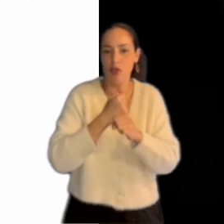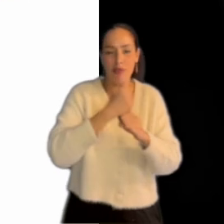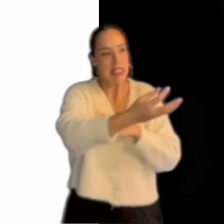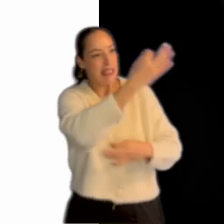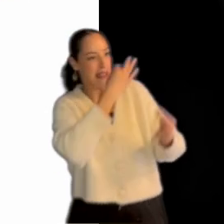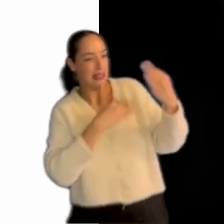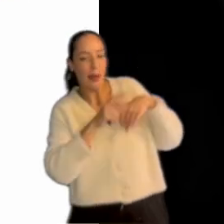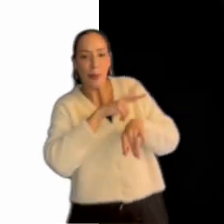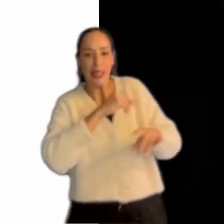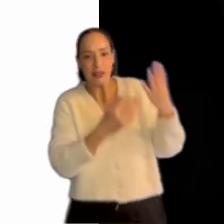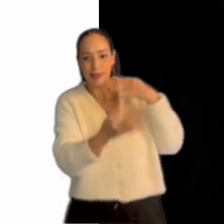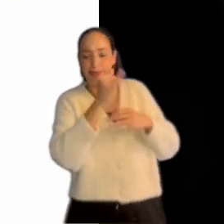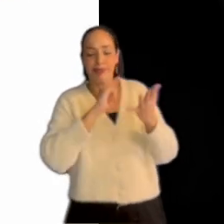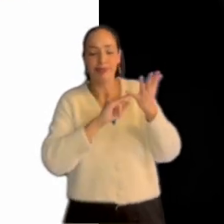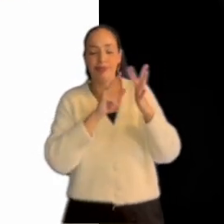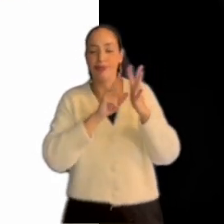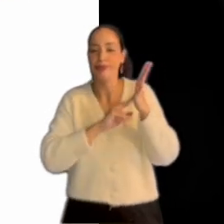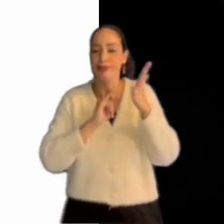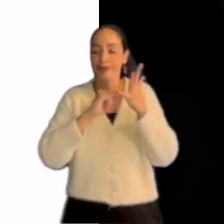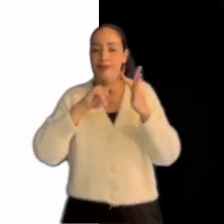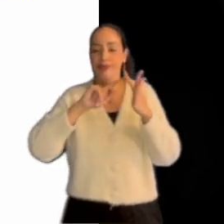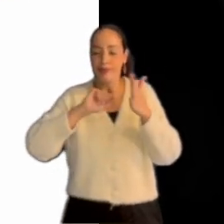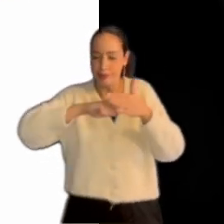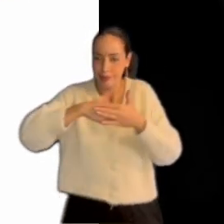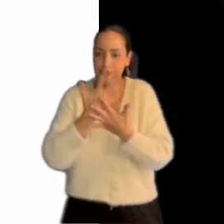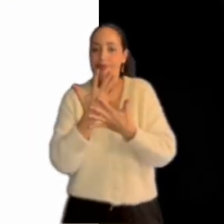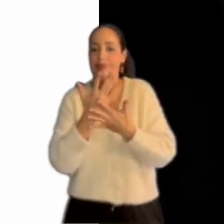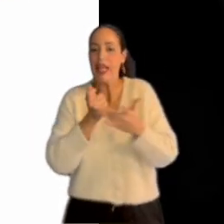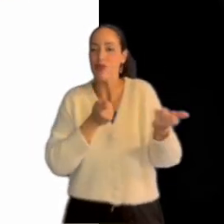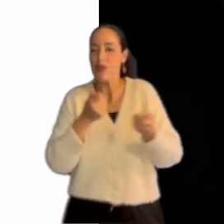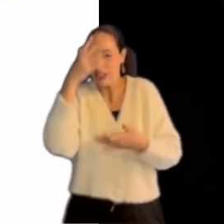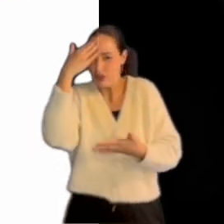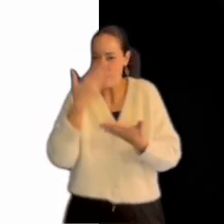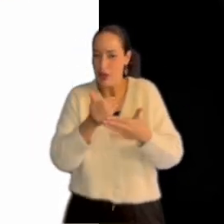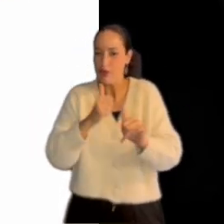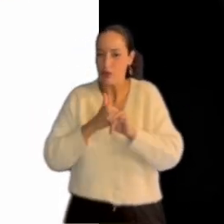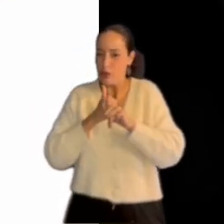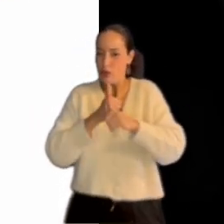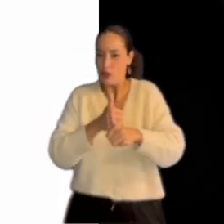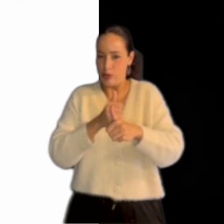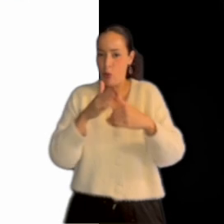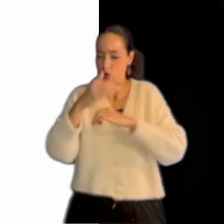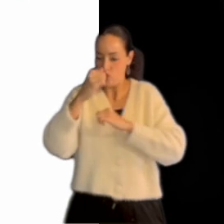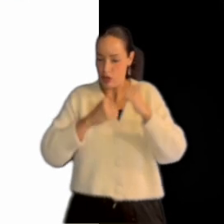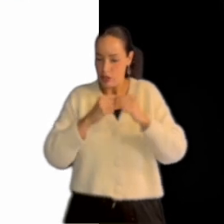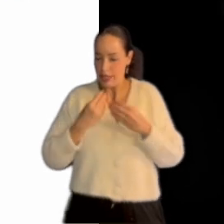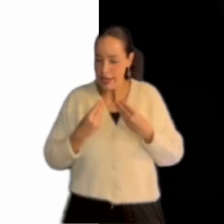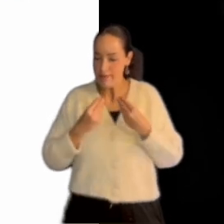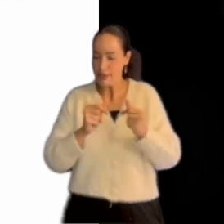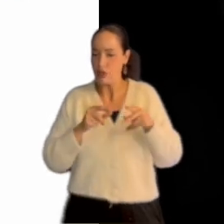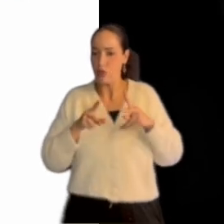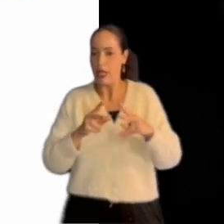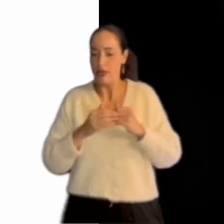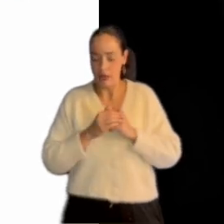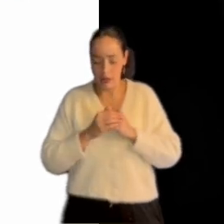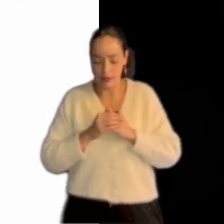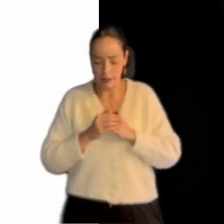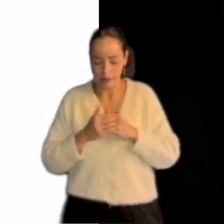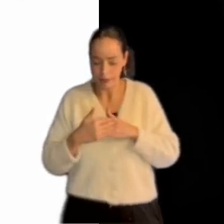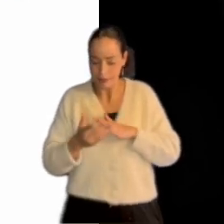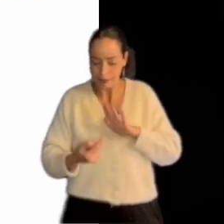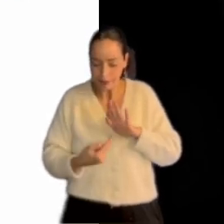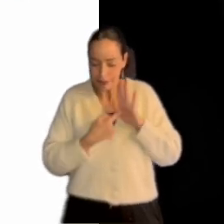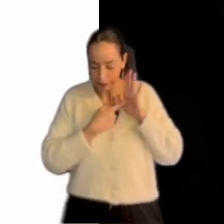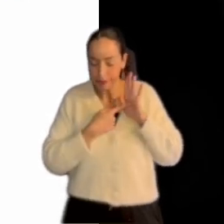way. Perhaps more significantly, though, it was created to promote calm, reduce panic, and restore confidence. In short,